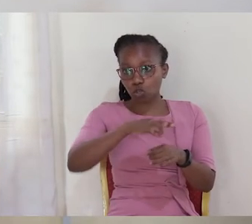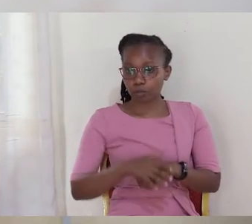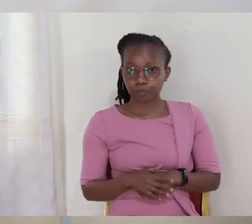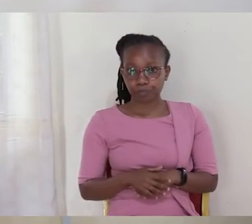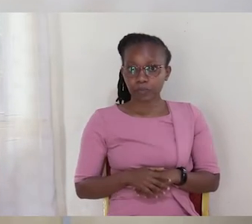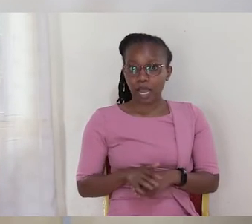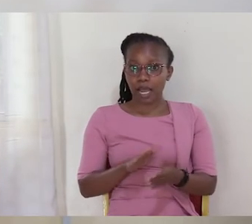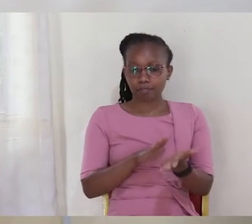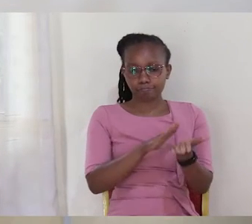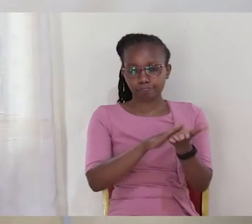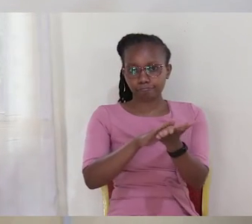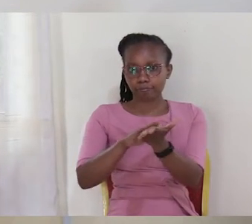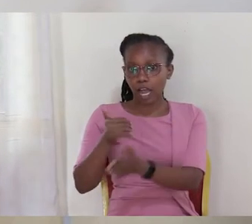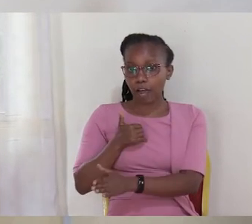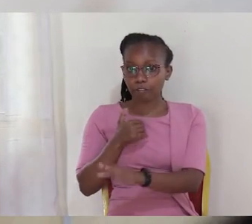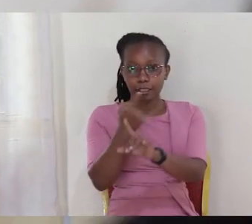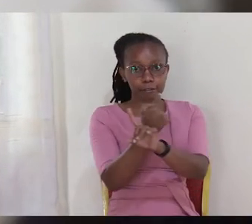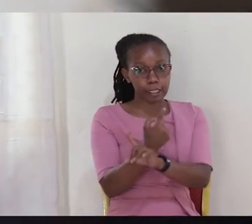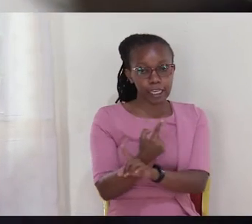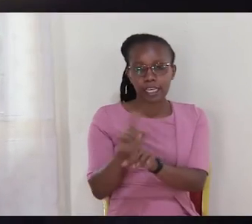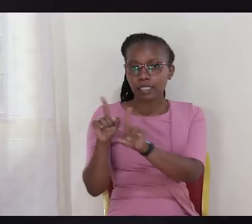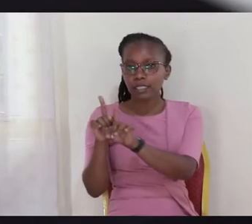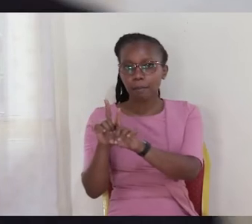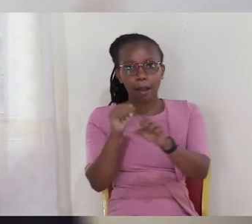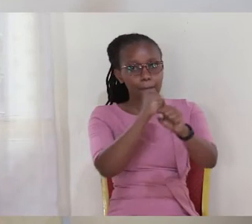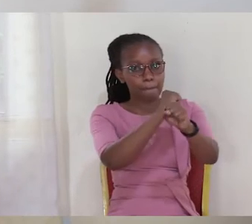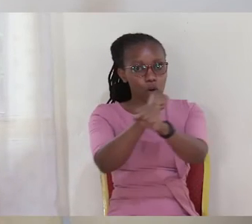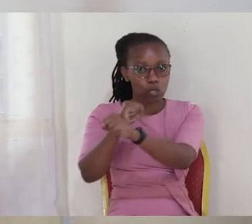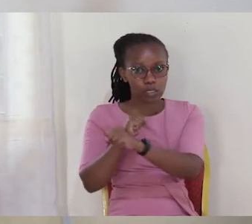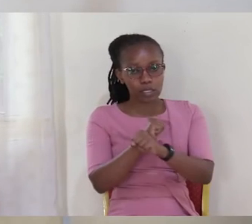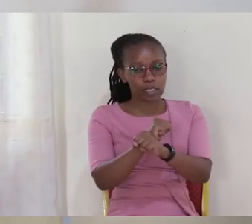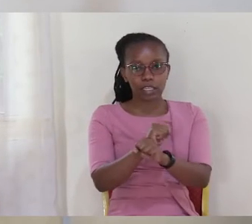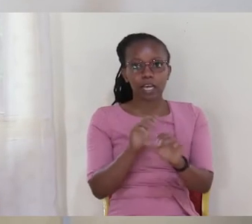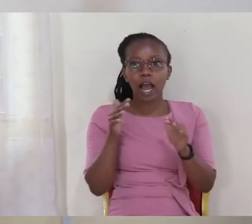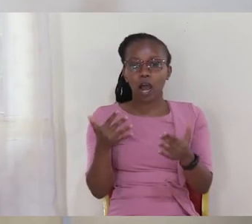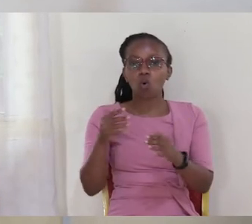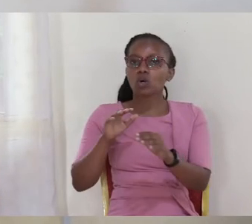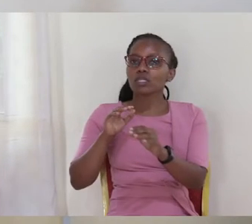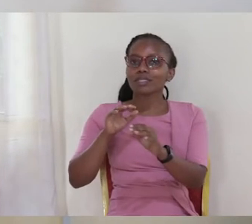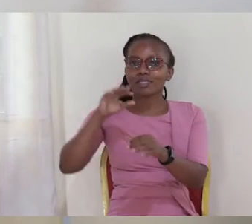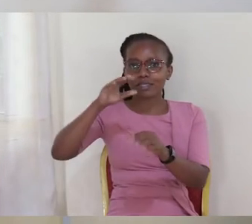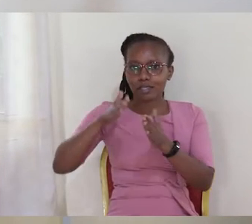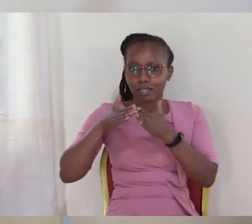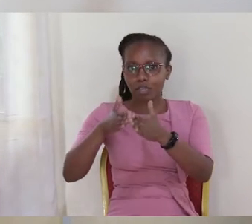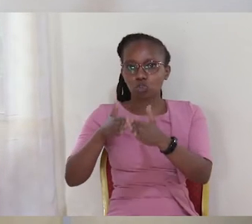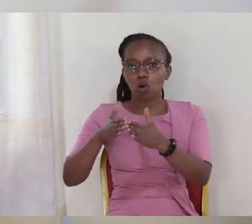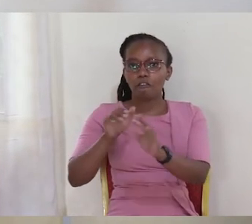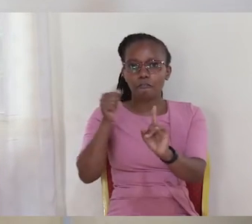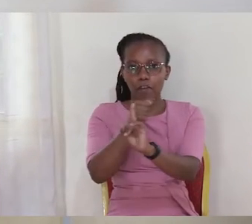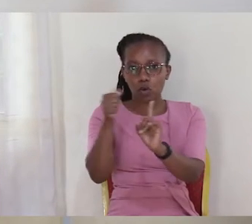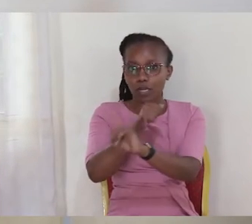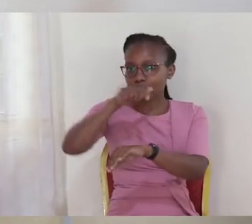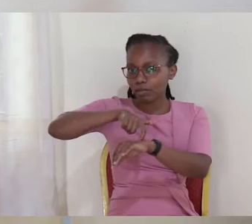of recommendations aimed at preventing any resurgence of election-related sexual violence.